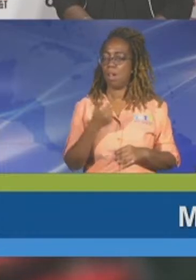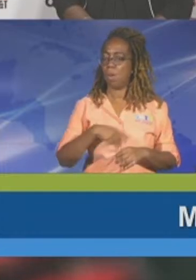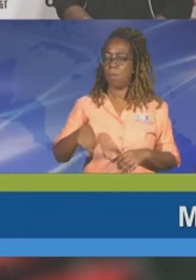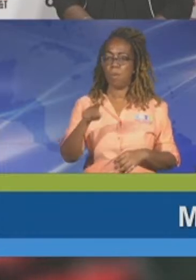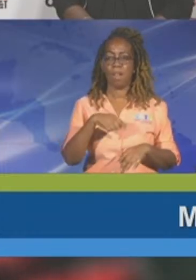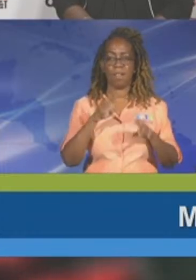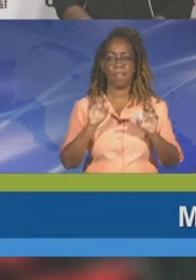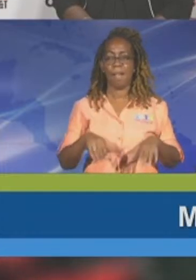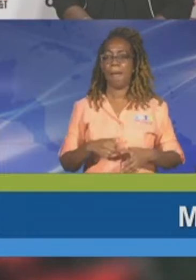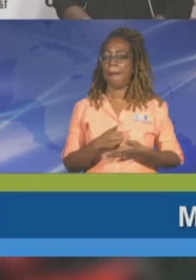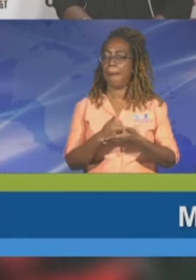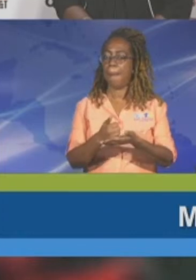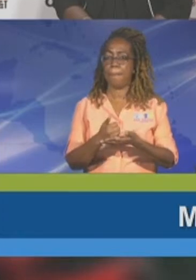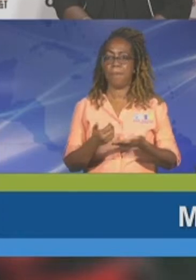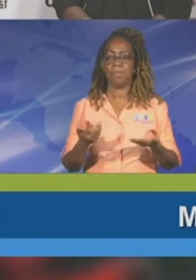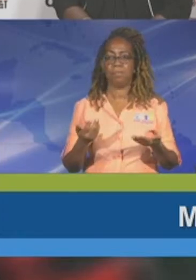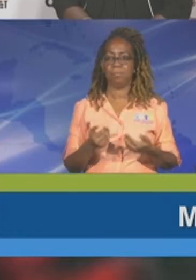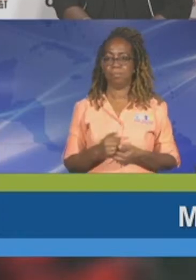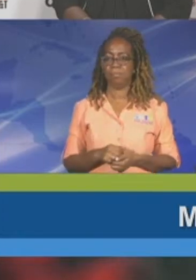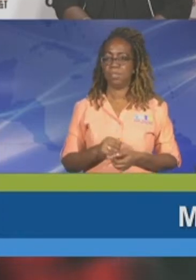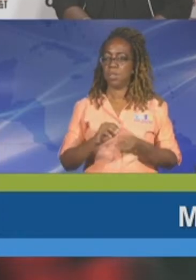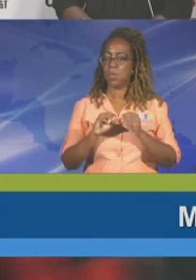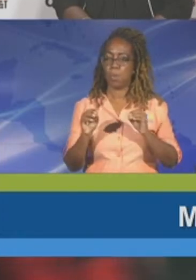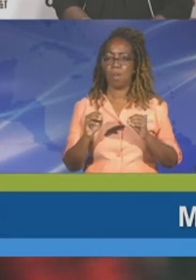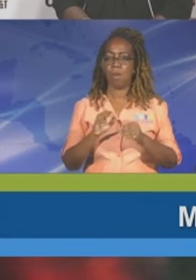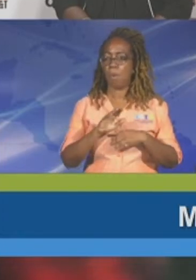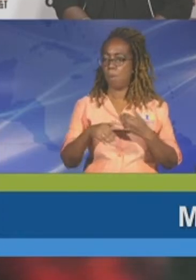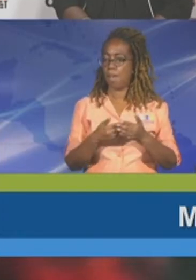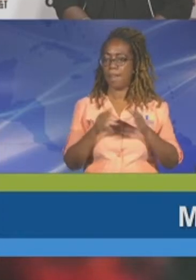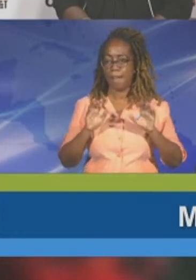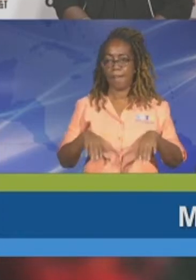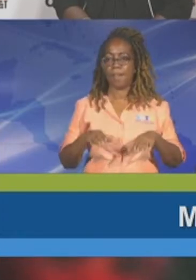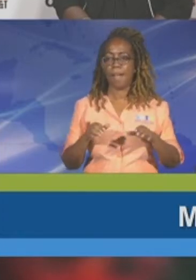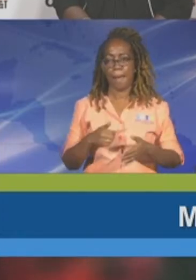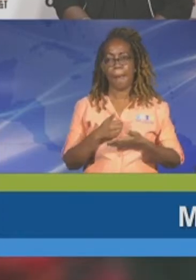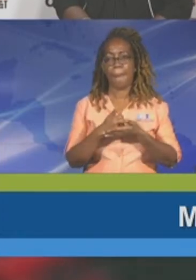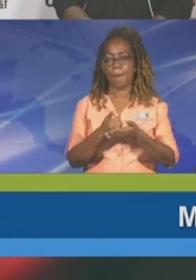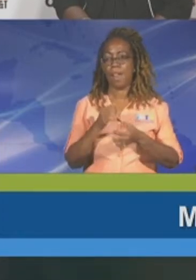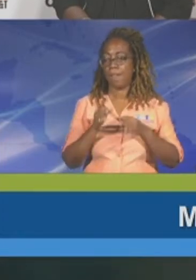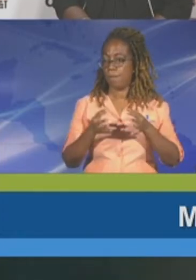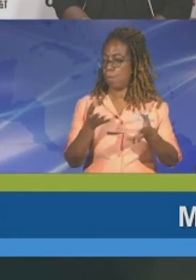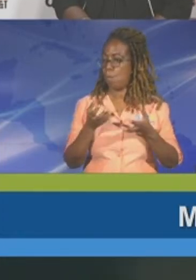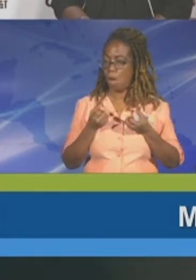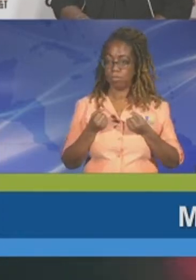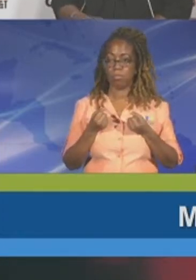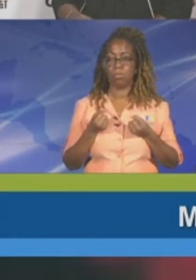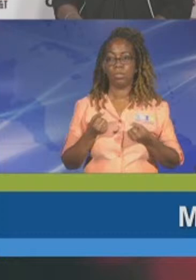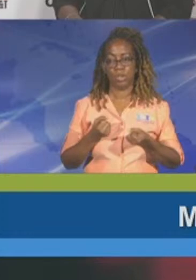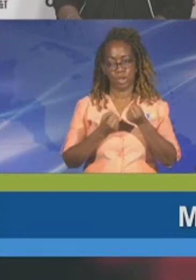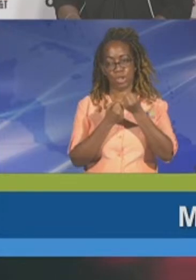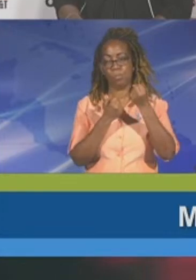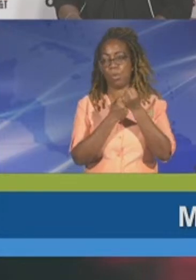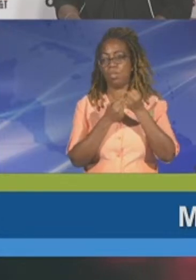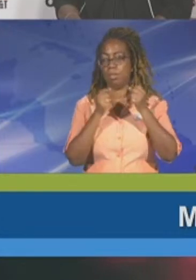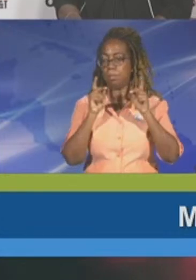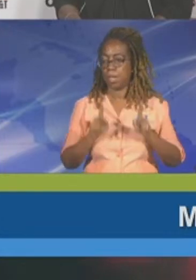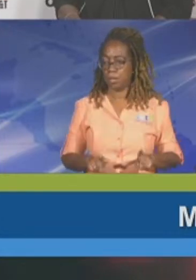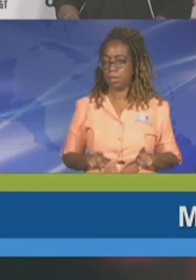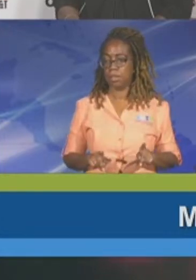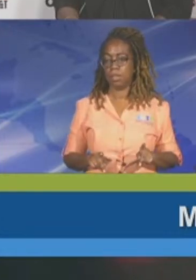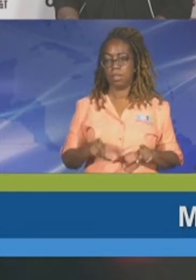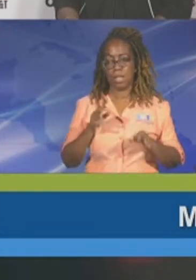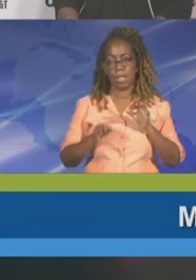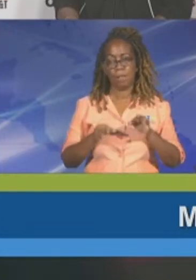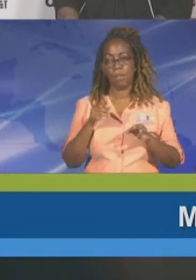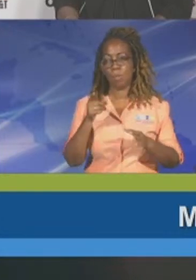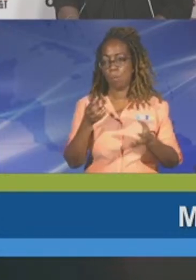Nobody is, unable to help. Everyone can support someone. And if you want to do